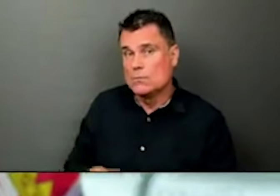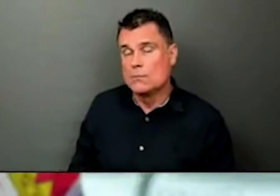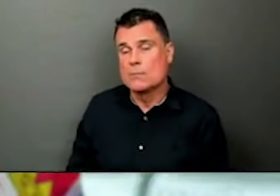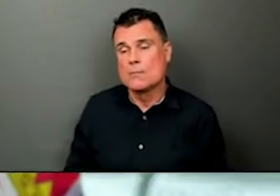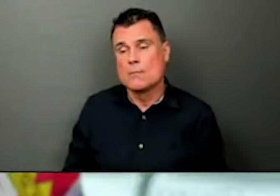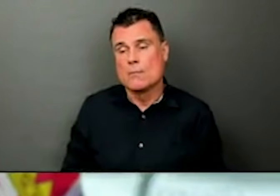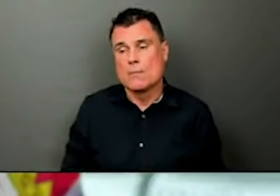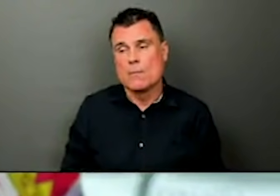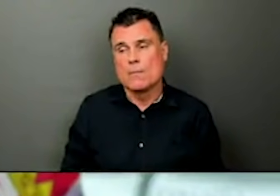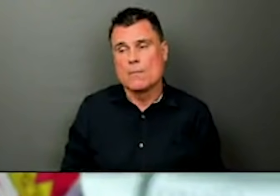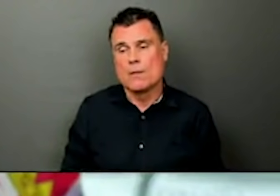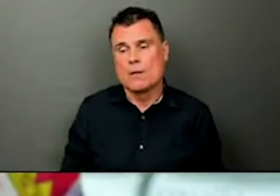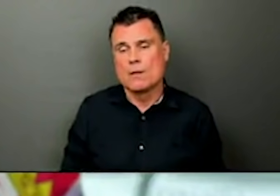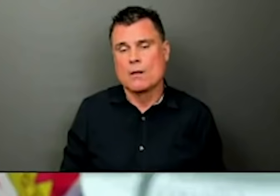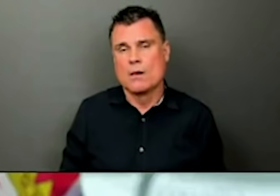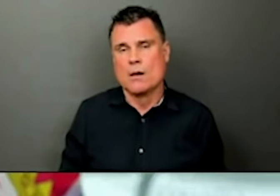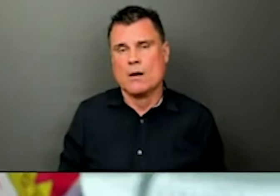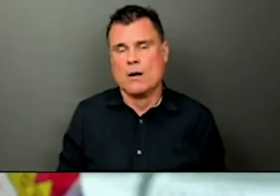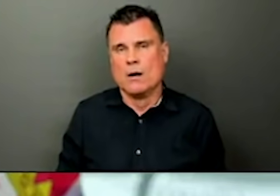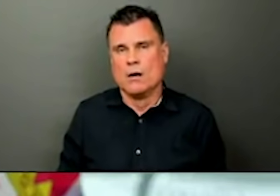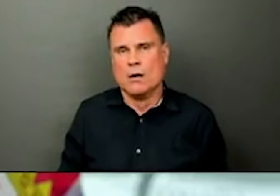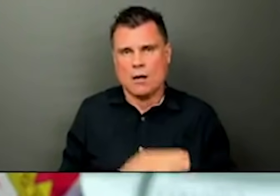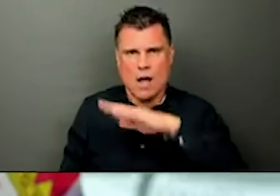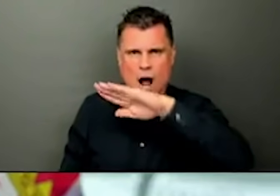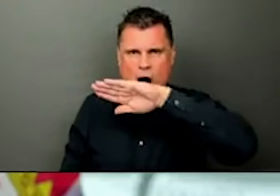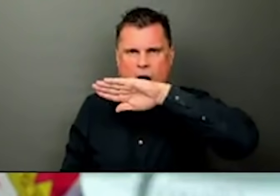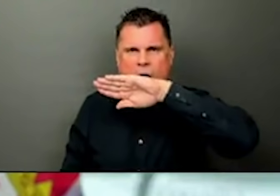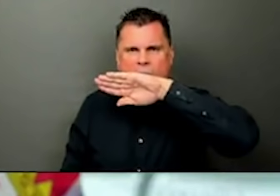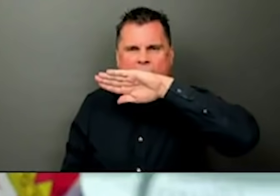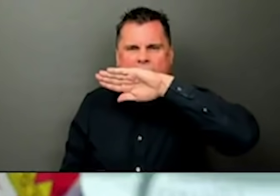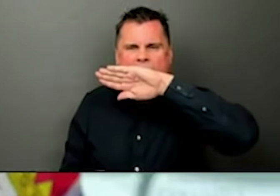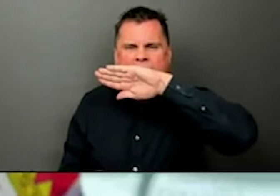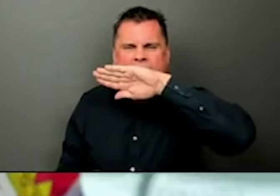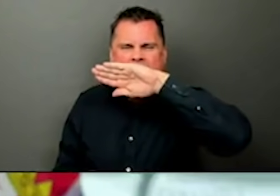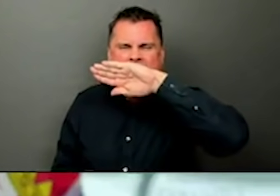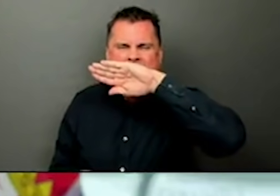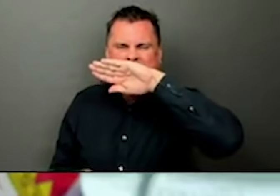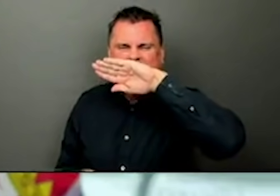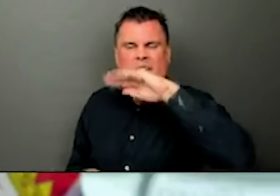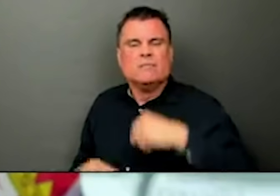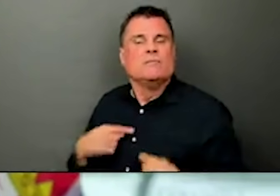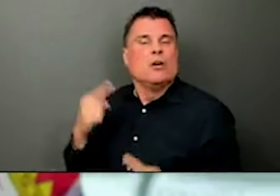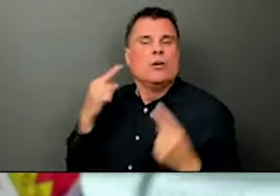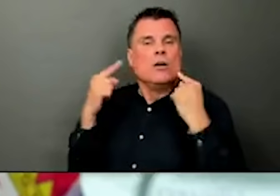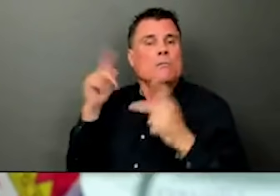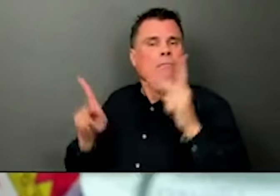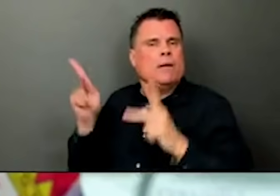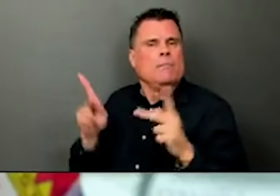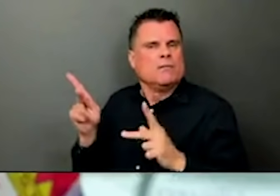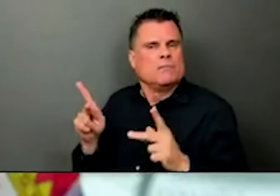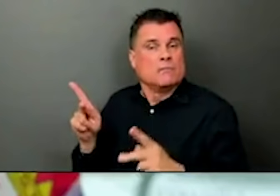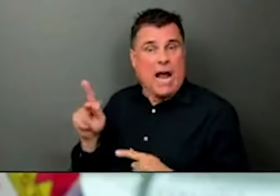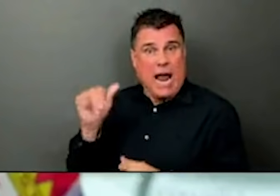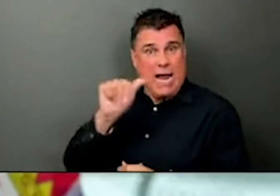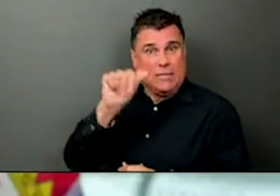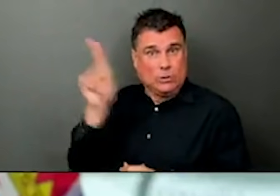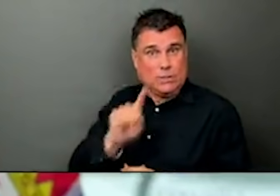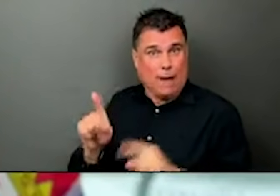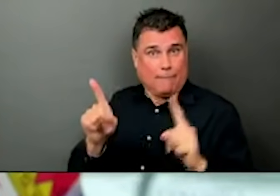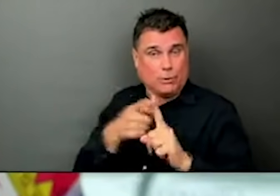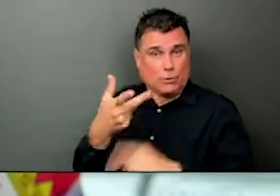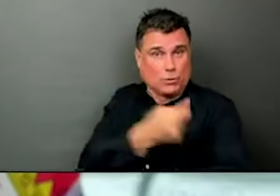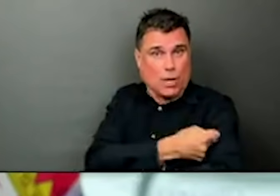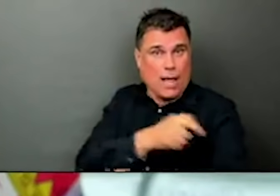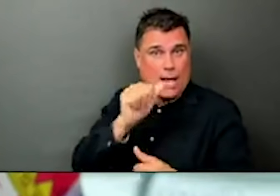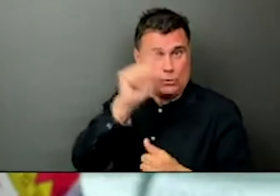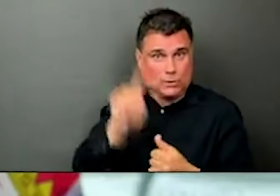Some are being told they have, somewhere between 12 and 18 hours to make a decision about whether they're going to get AstraZeneca as a second choice. I'm